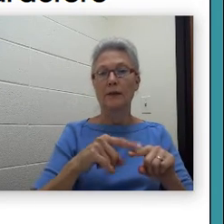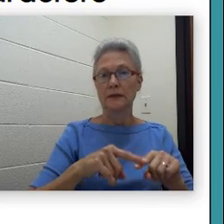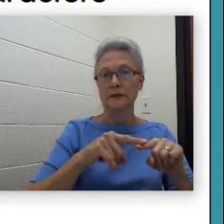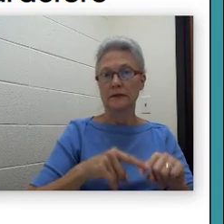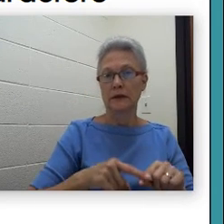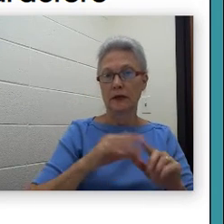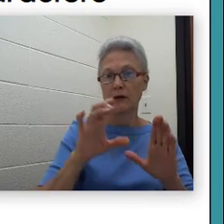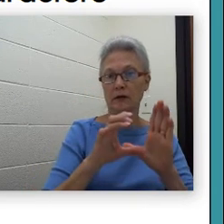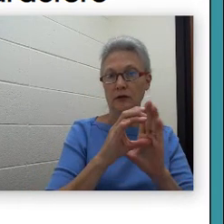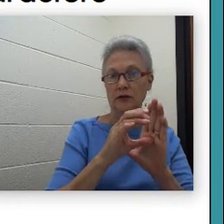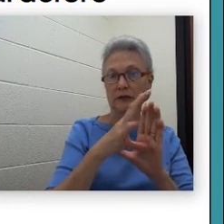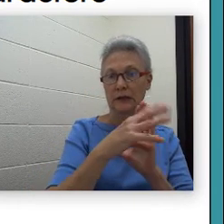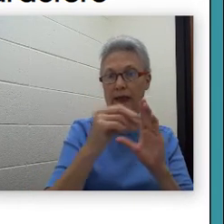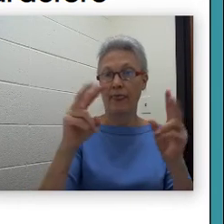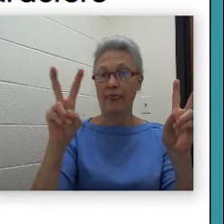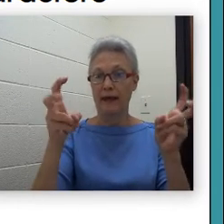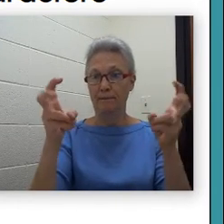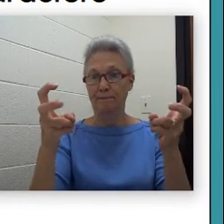theme.